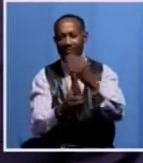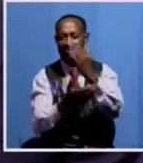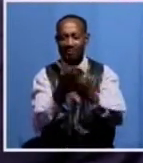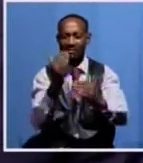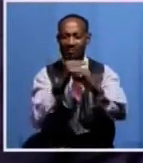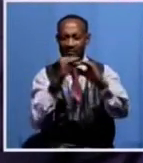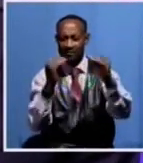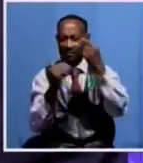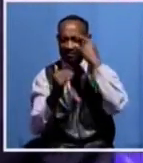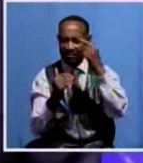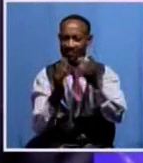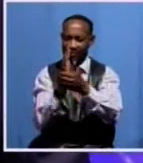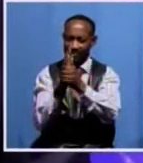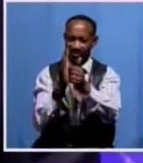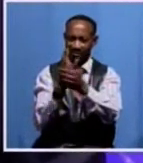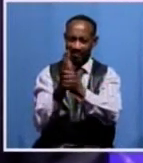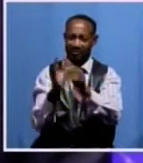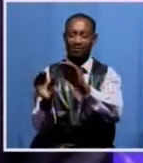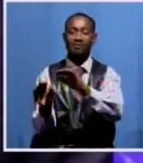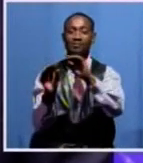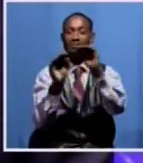level of skills transfer has taken place,